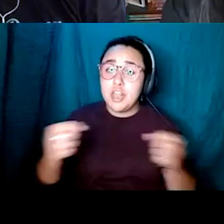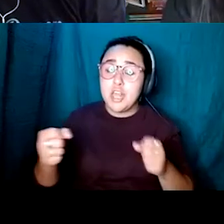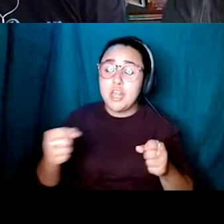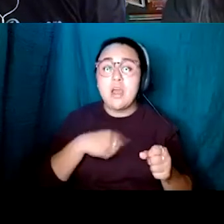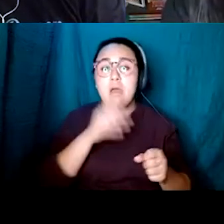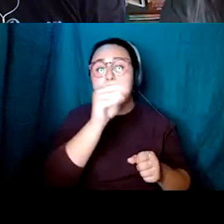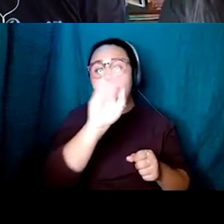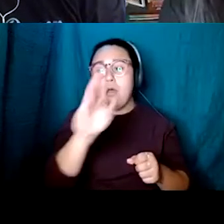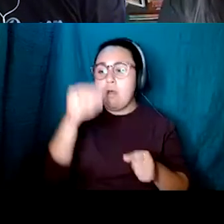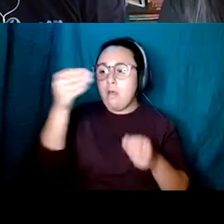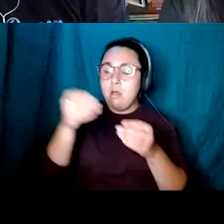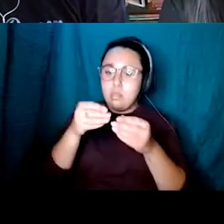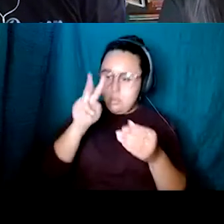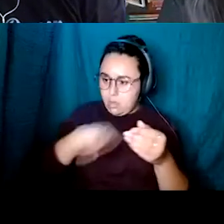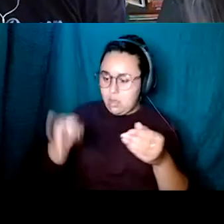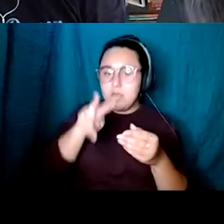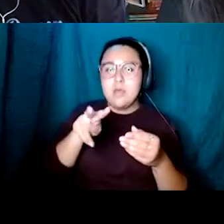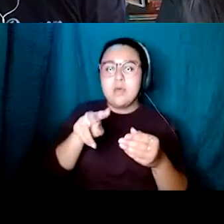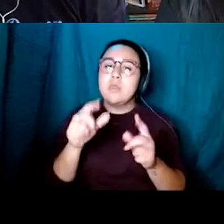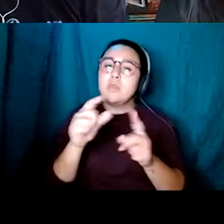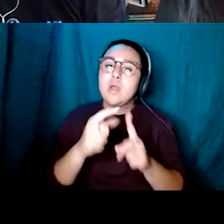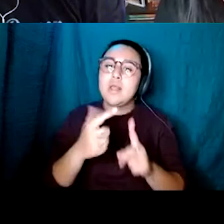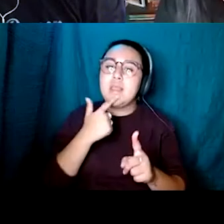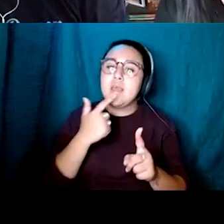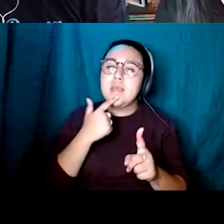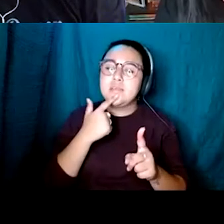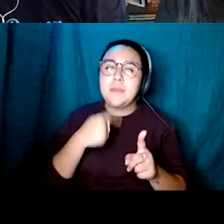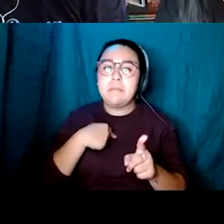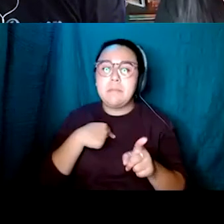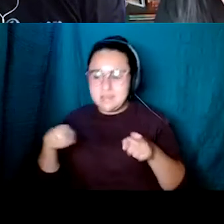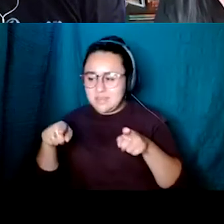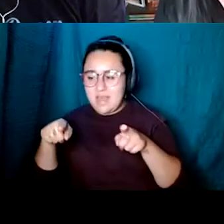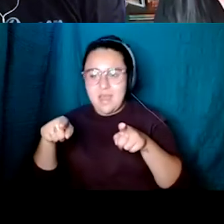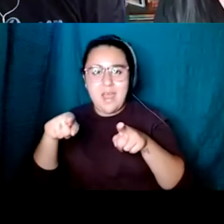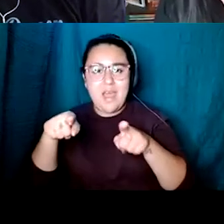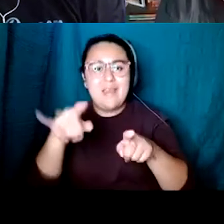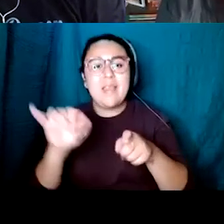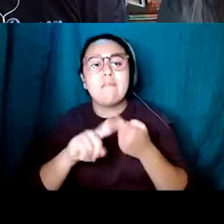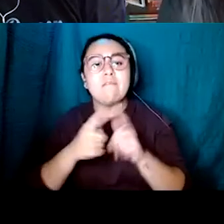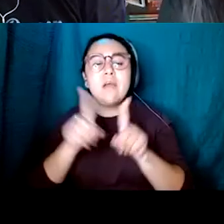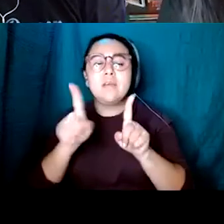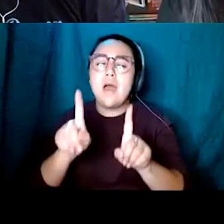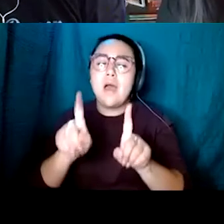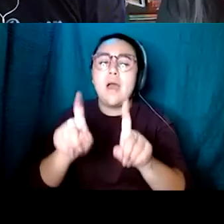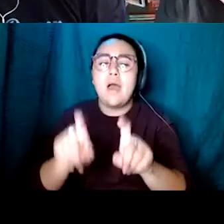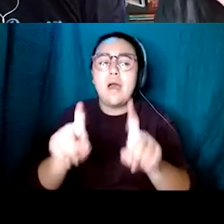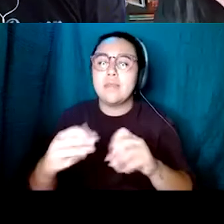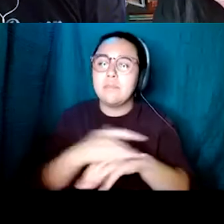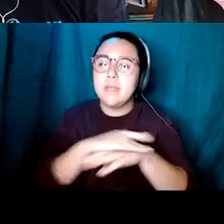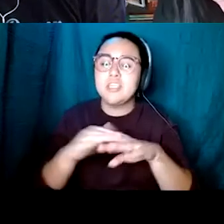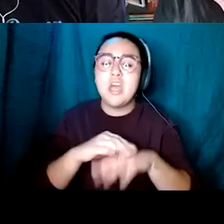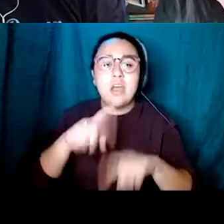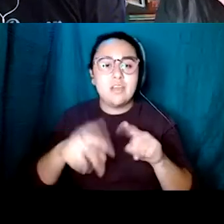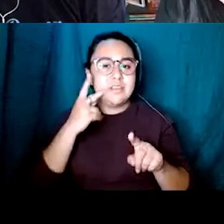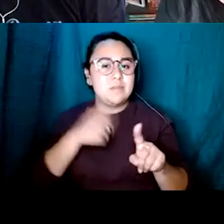cousin thought no one noticed. The word lesbian and I walked alongside each other as if we were friends taking a stroll down a beach boardwalk. But I couldn't see myself